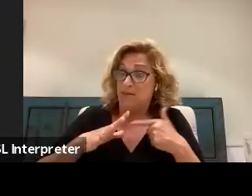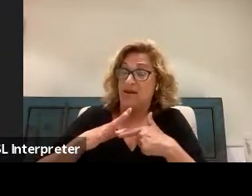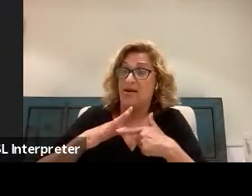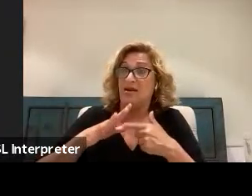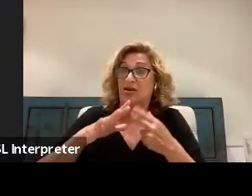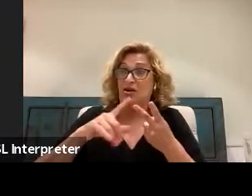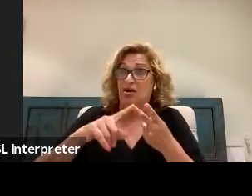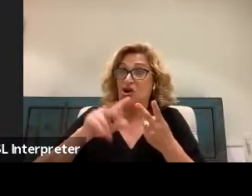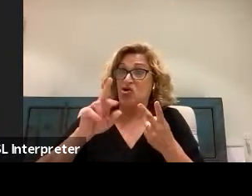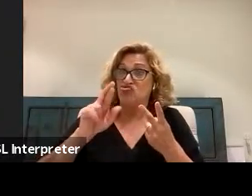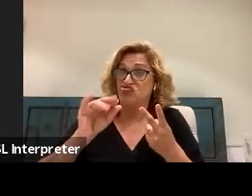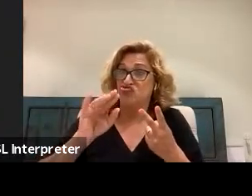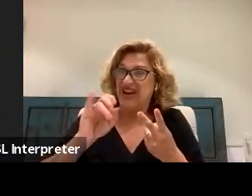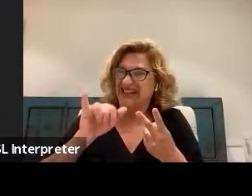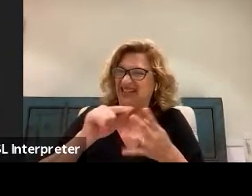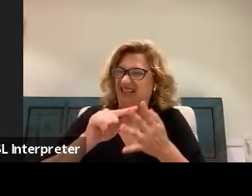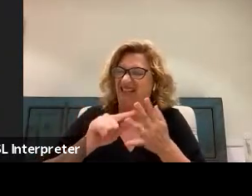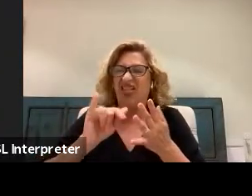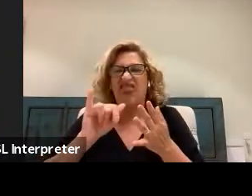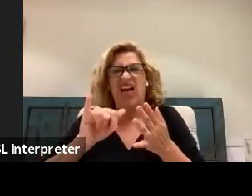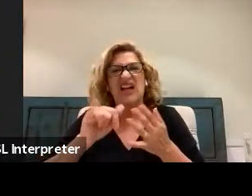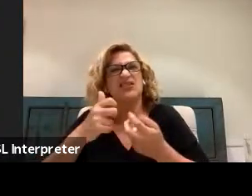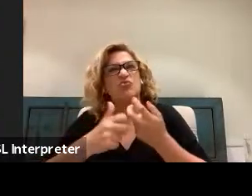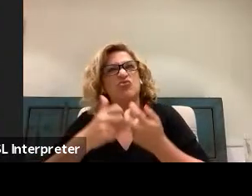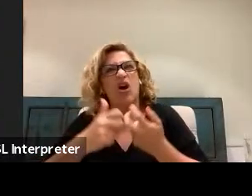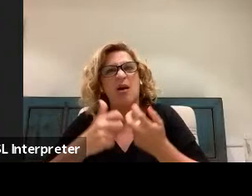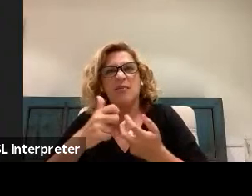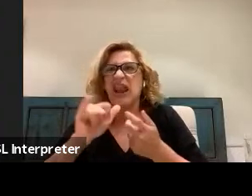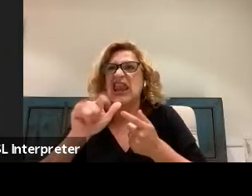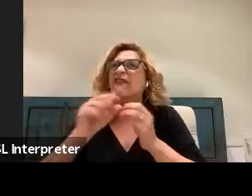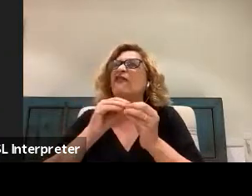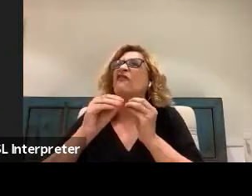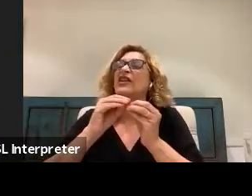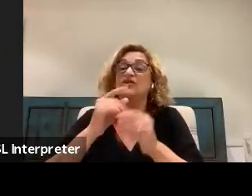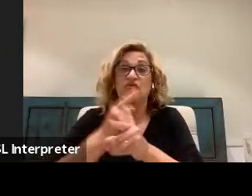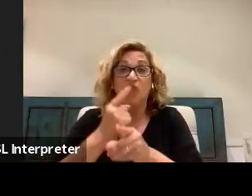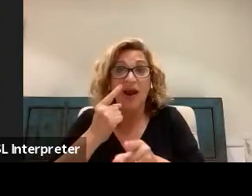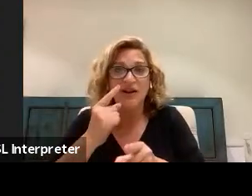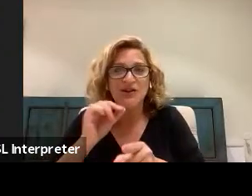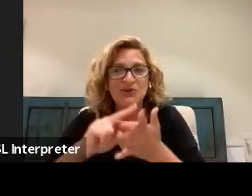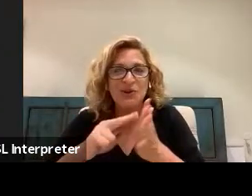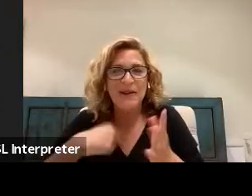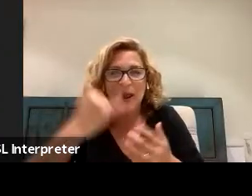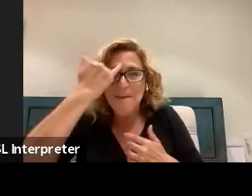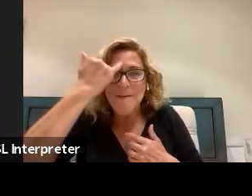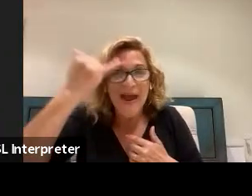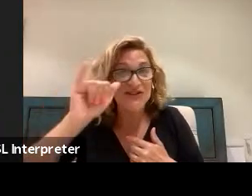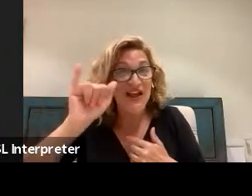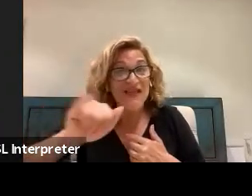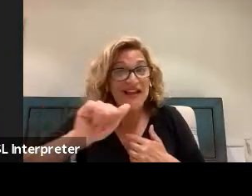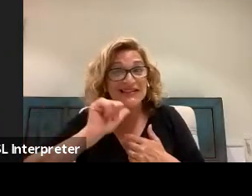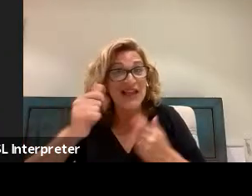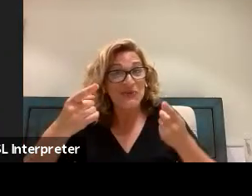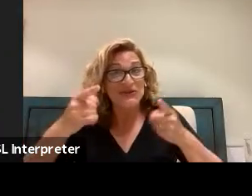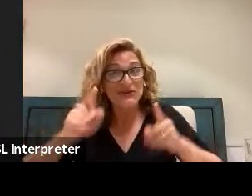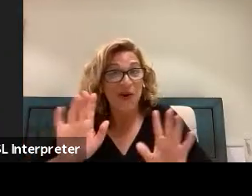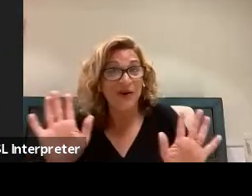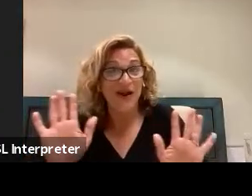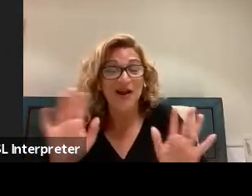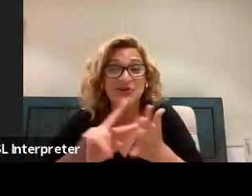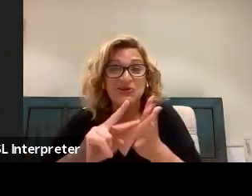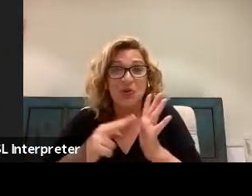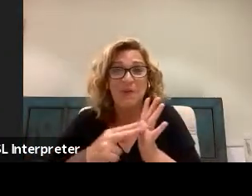right? That's the problem and needs to be fixed, right? So I imagine that's not how, right? And I always say